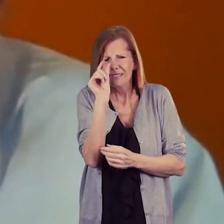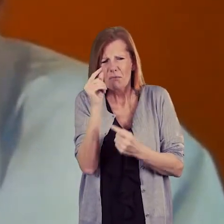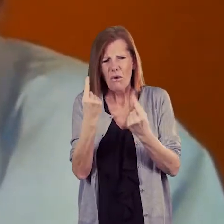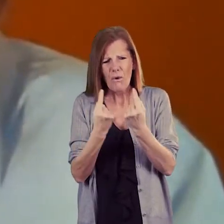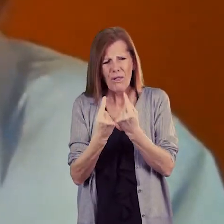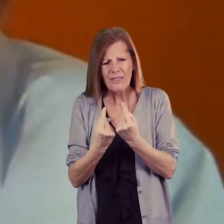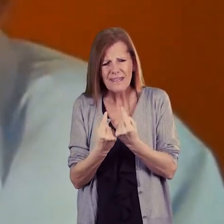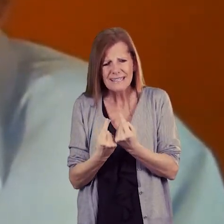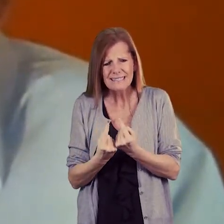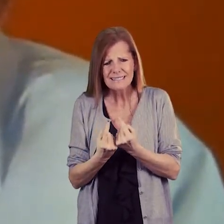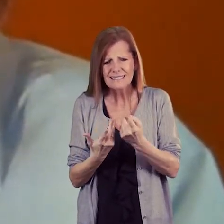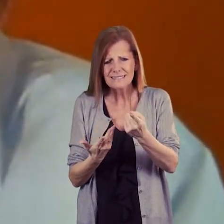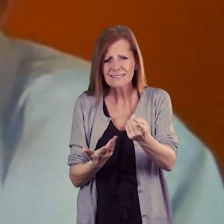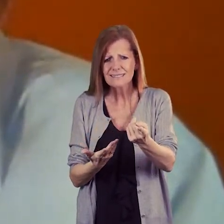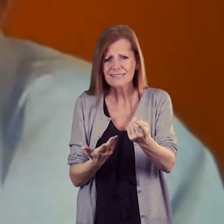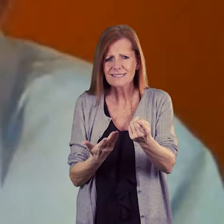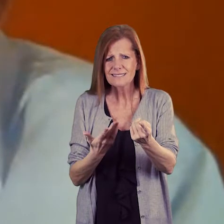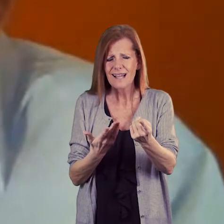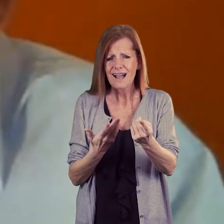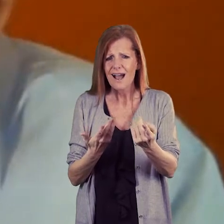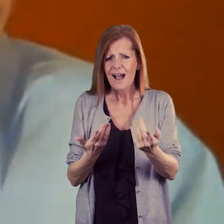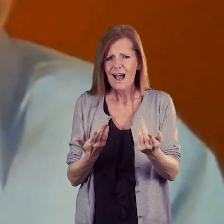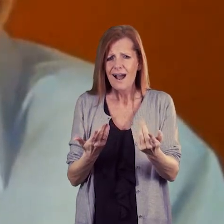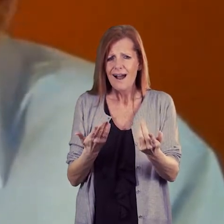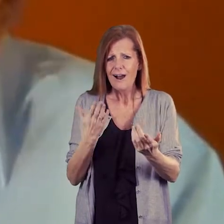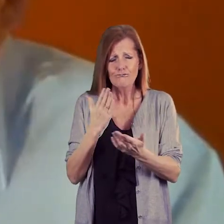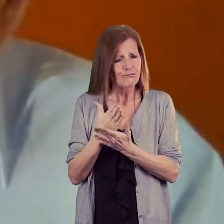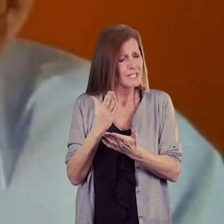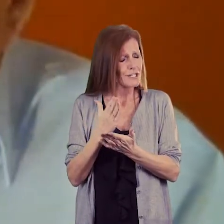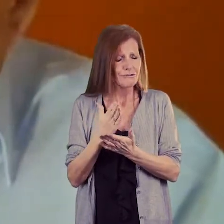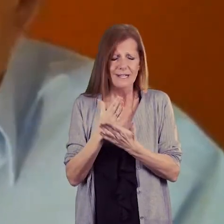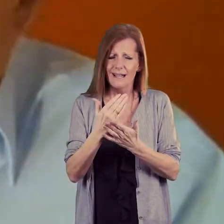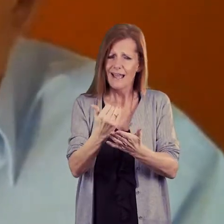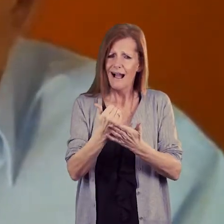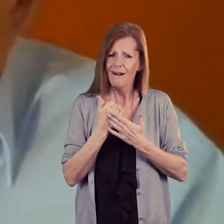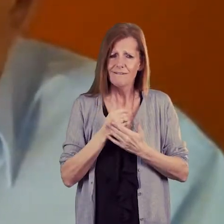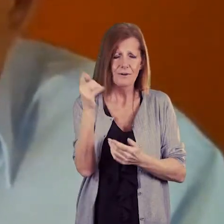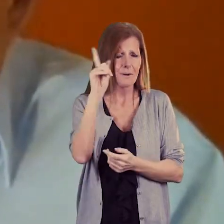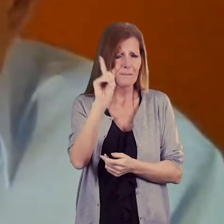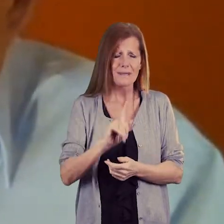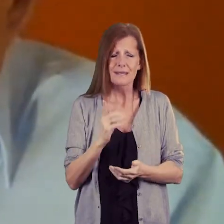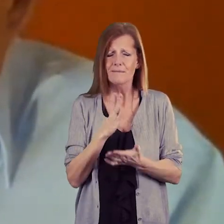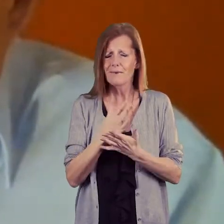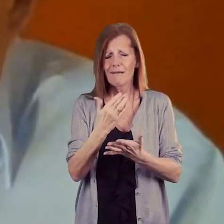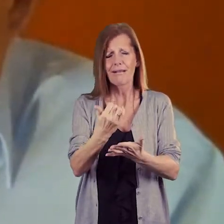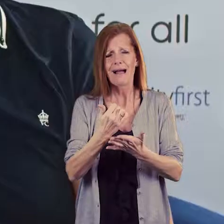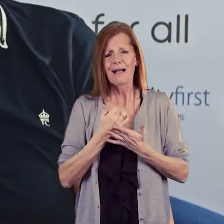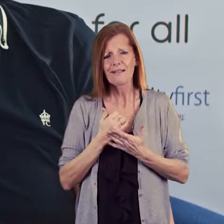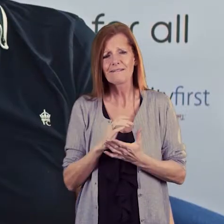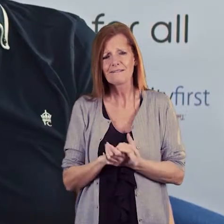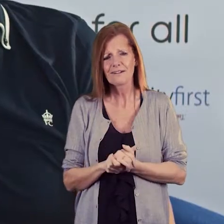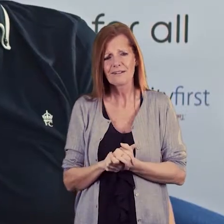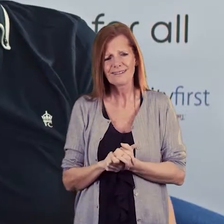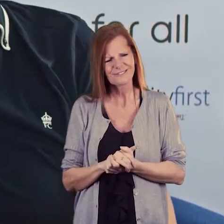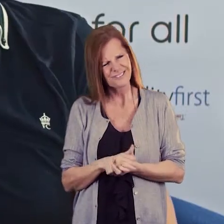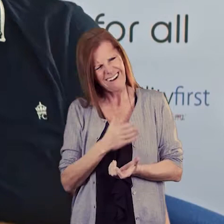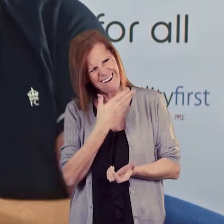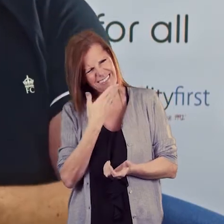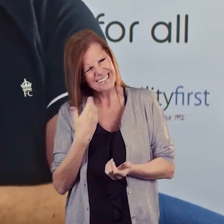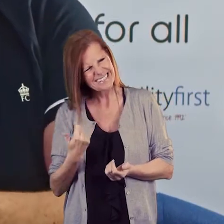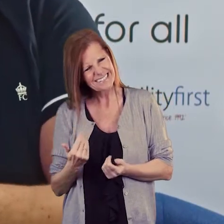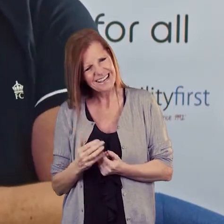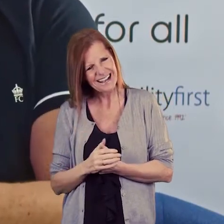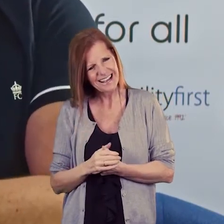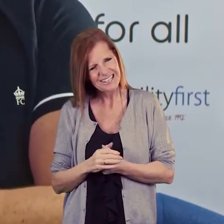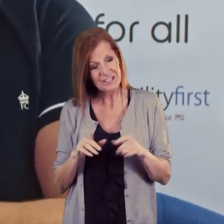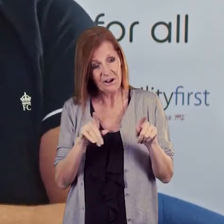things that they have found out, and they're very helpful. People very helpful. Oh, lovely stuff. And so,